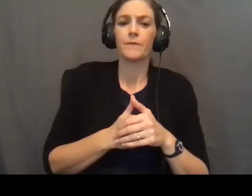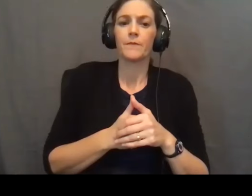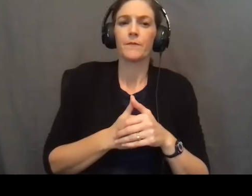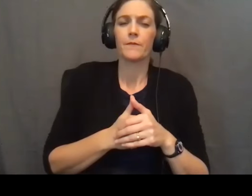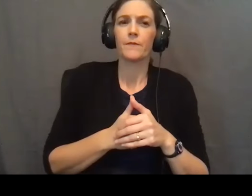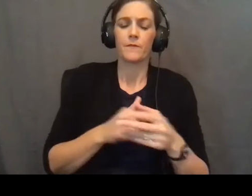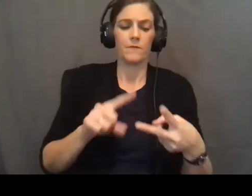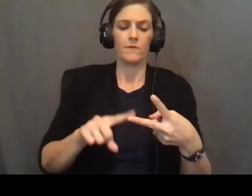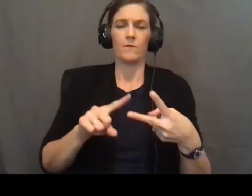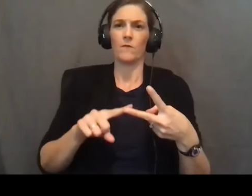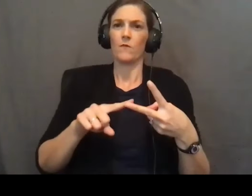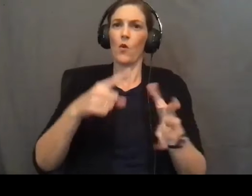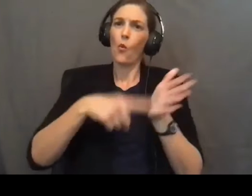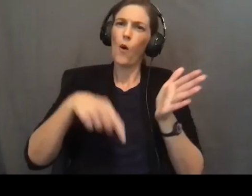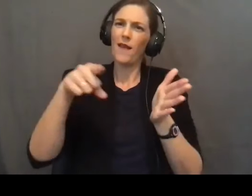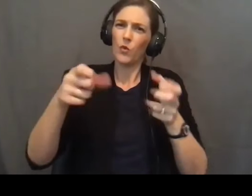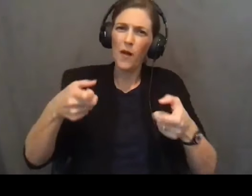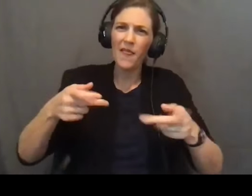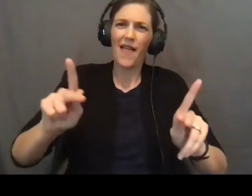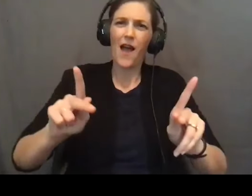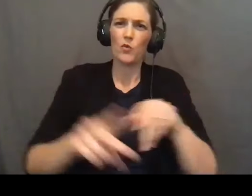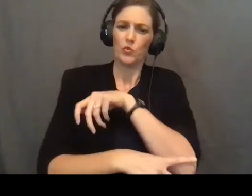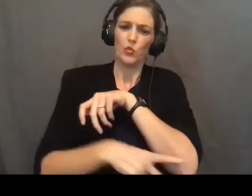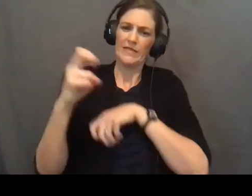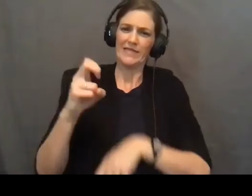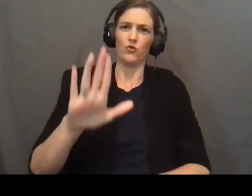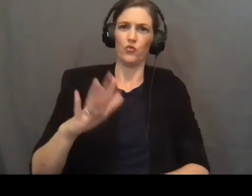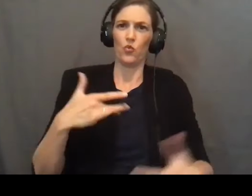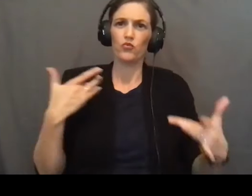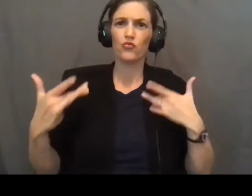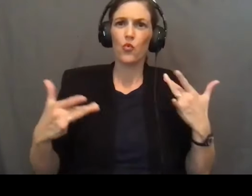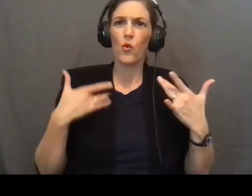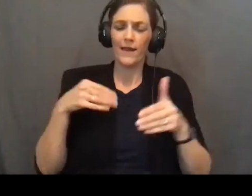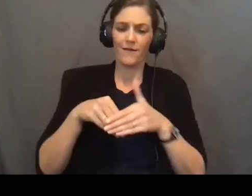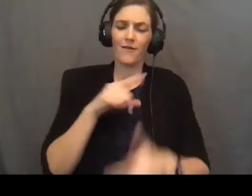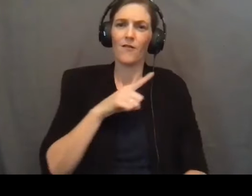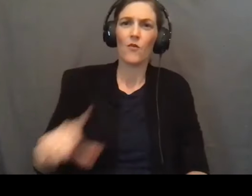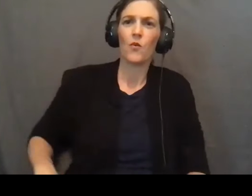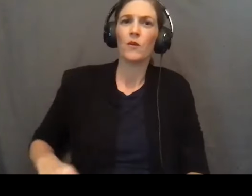And then what have you allowed to steal your joy in the Lord?